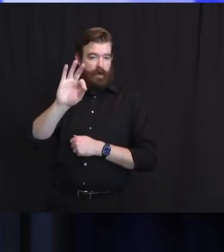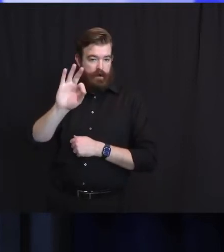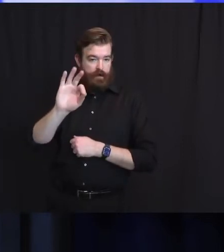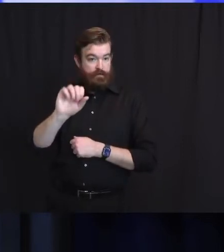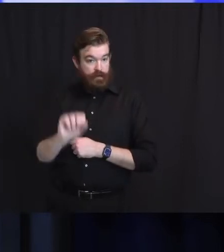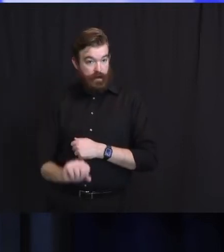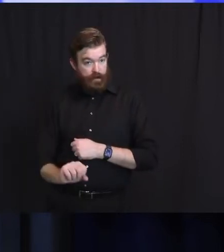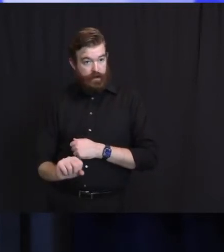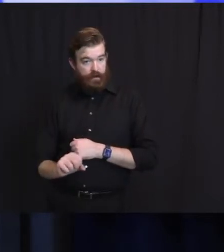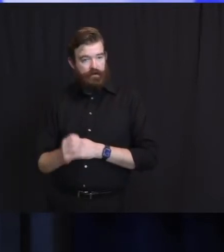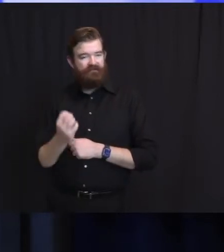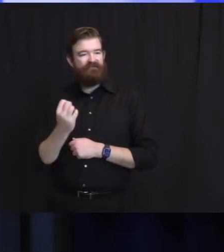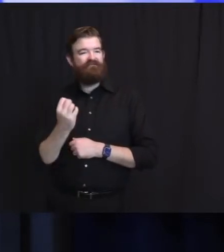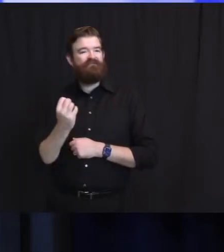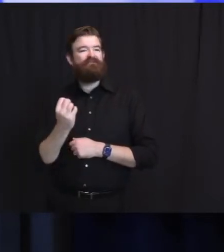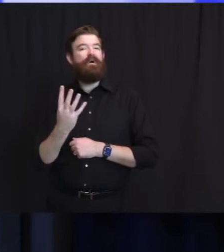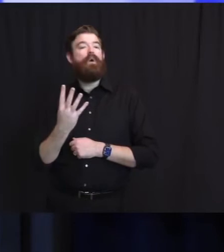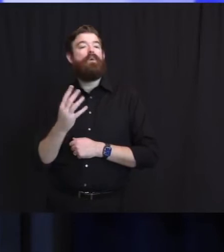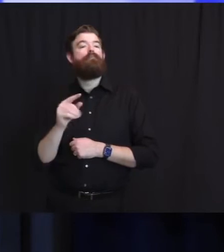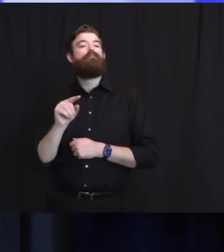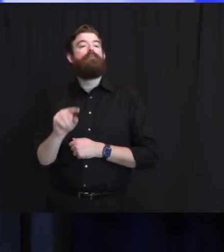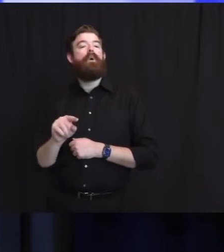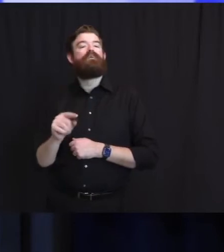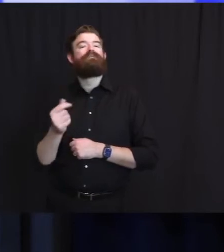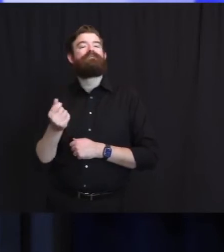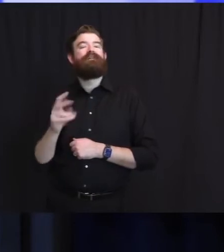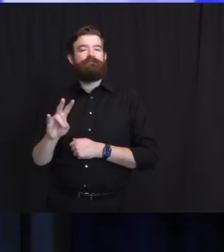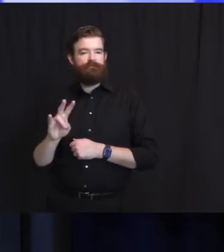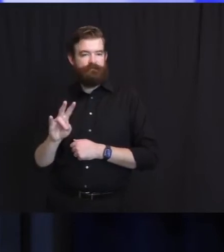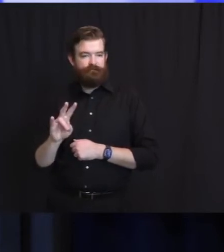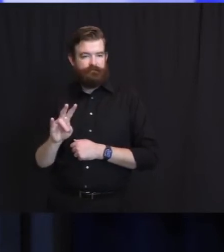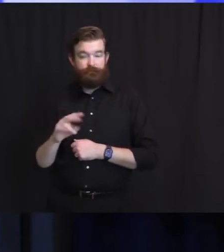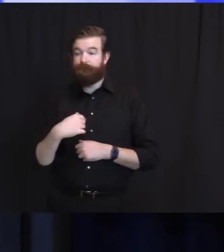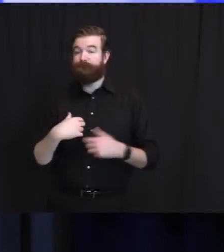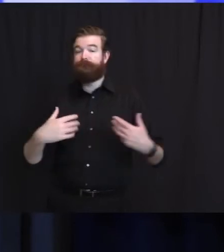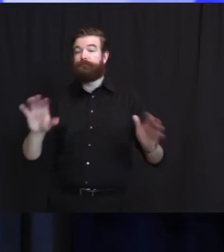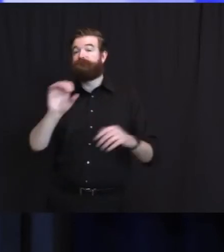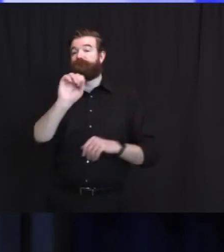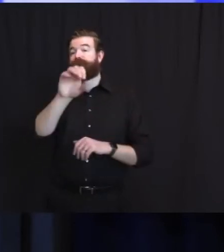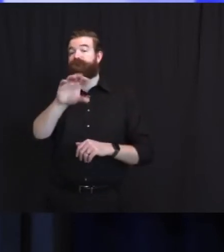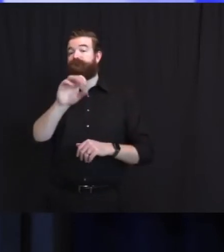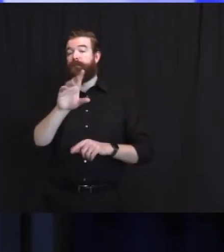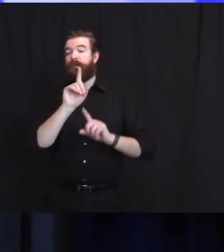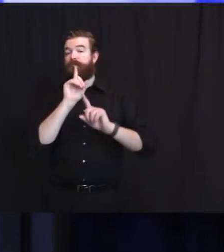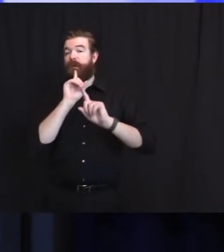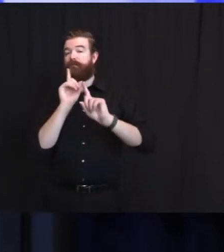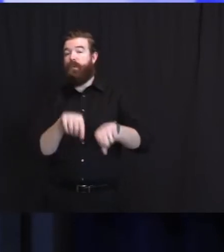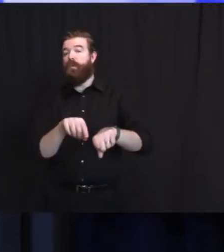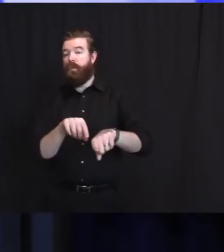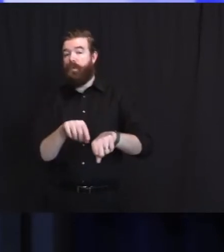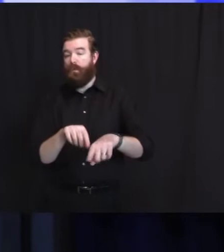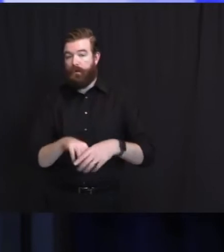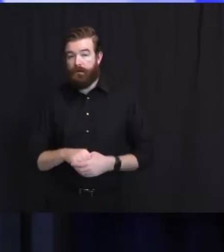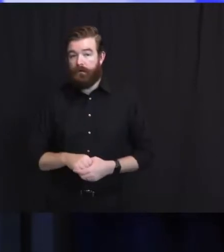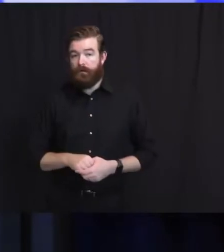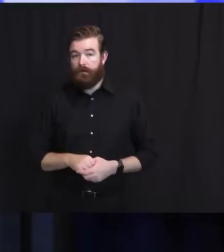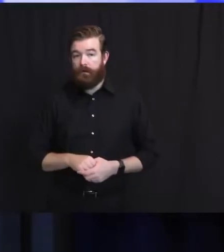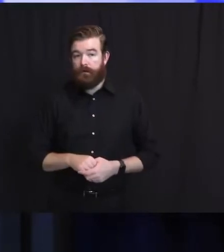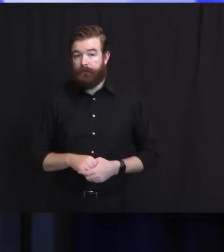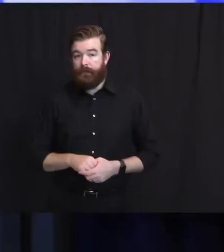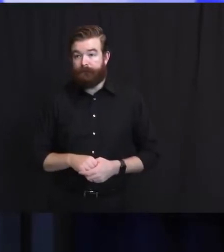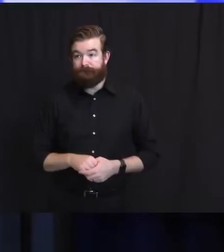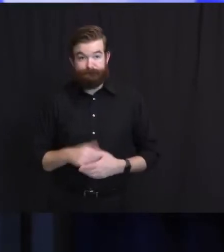state 14.17. So that concludes my daily report. As we approach the holidays, all of us at the Department